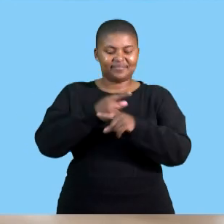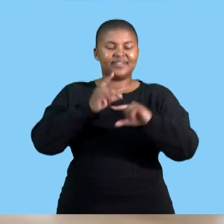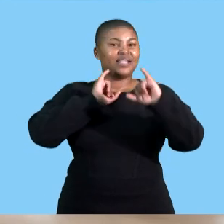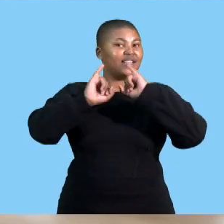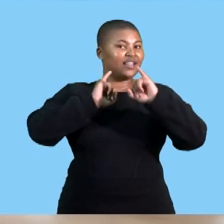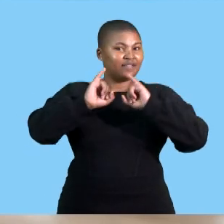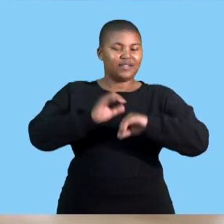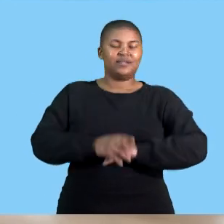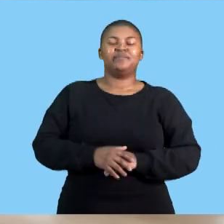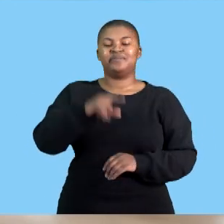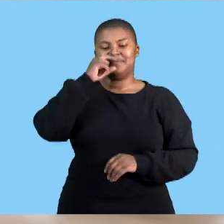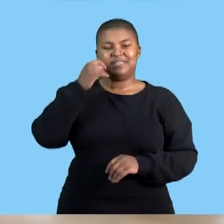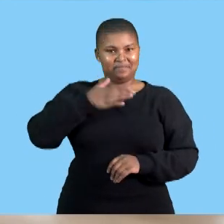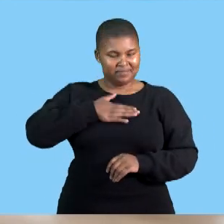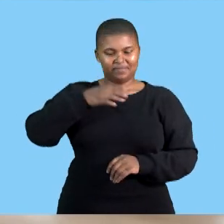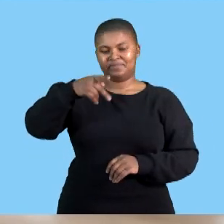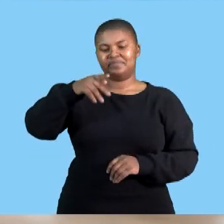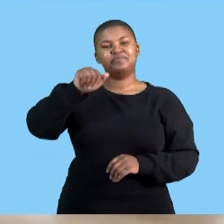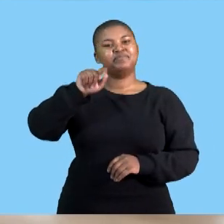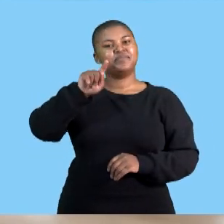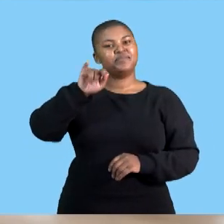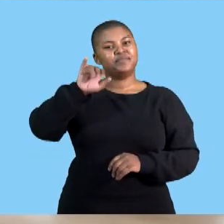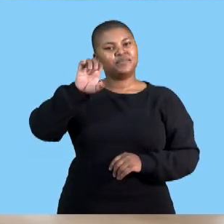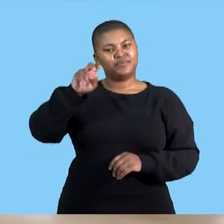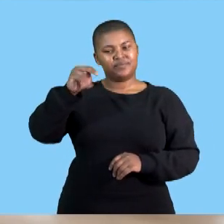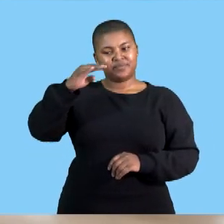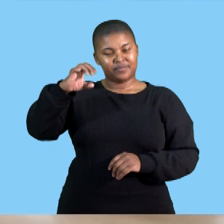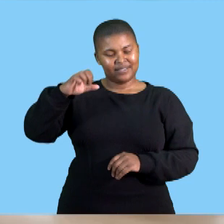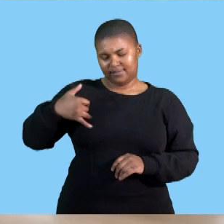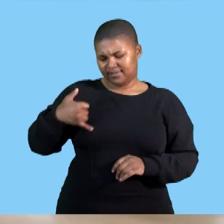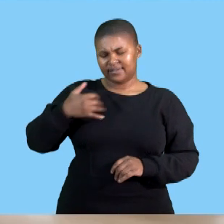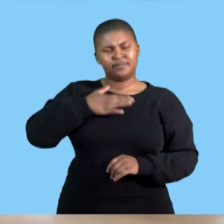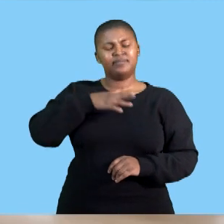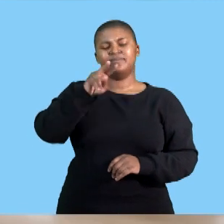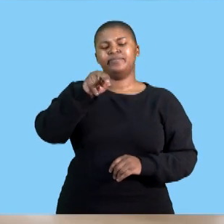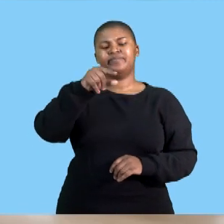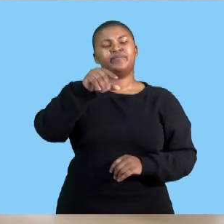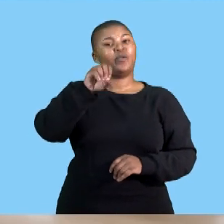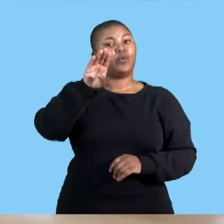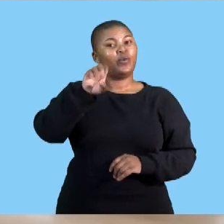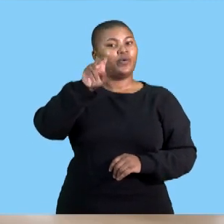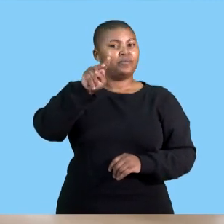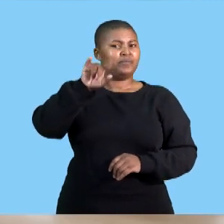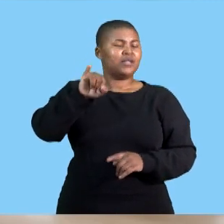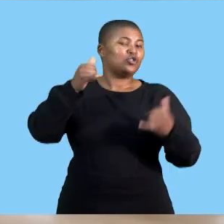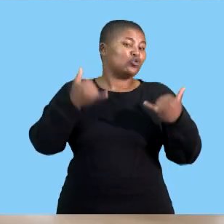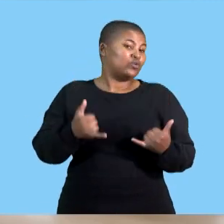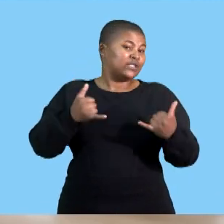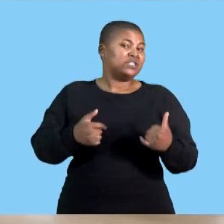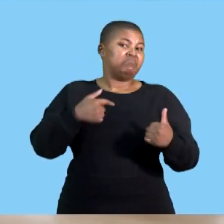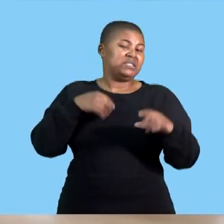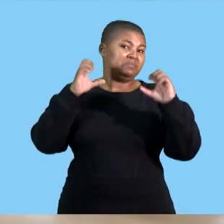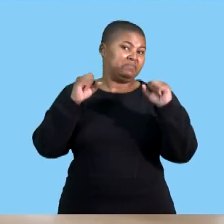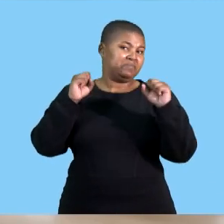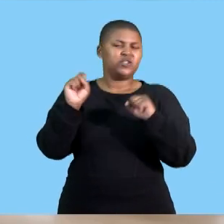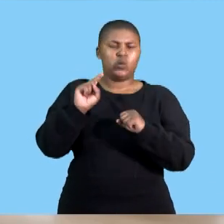Good day, grade 11s. My name is Patience Ngobeni, and I will be taking you through today's lesson called